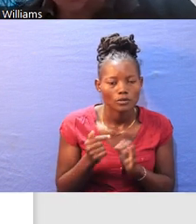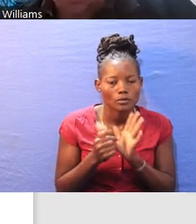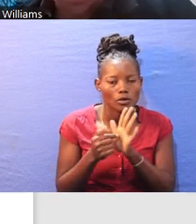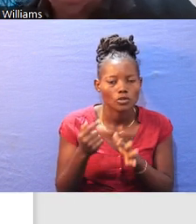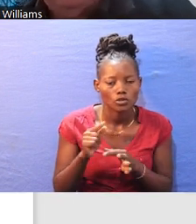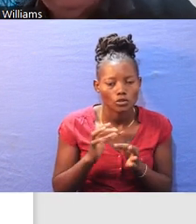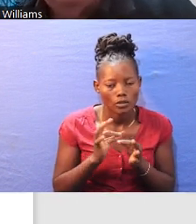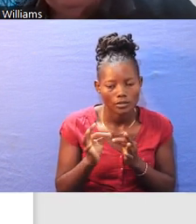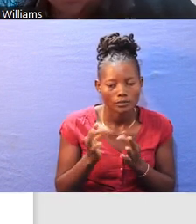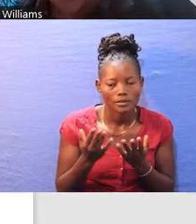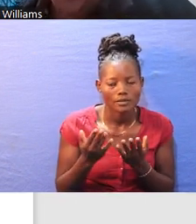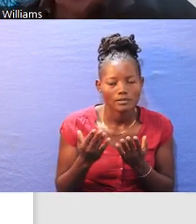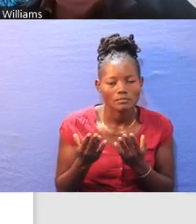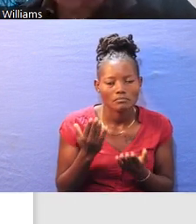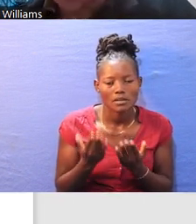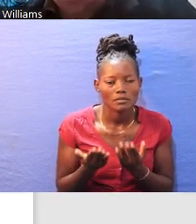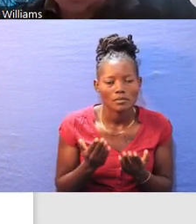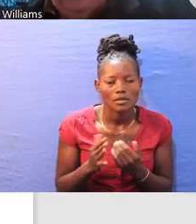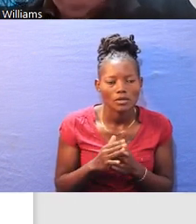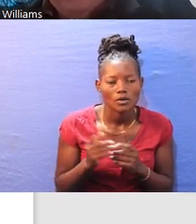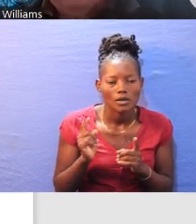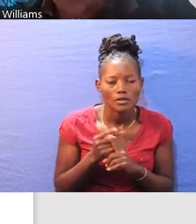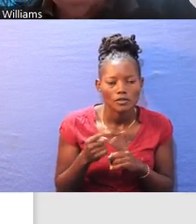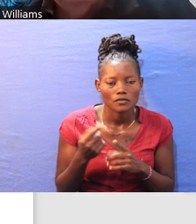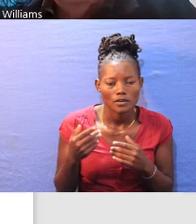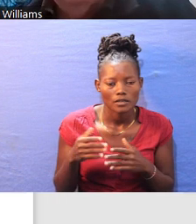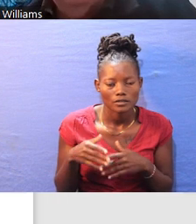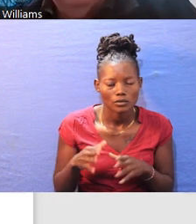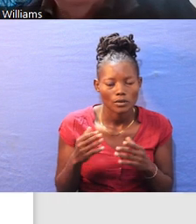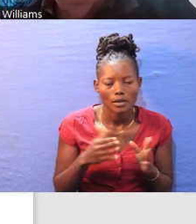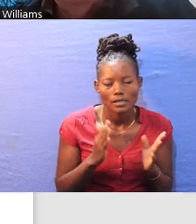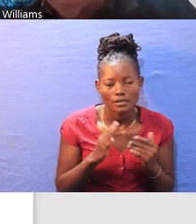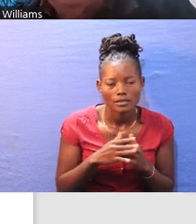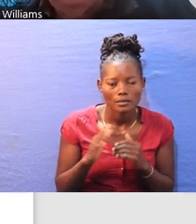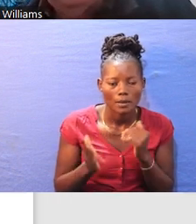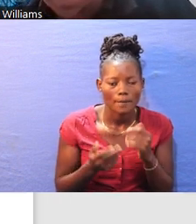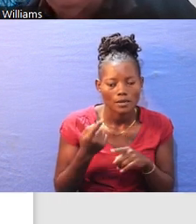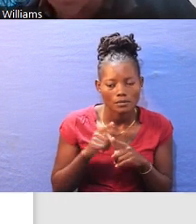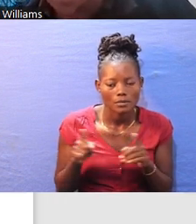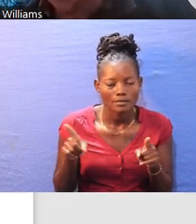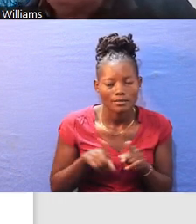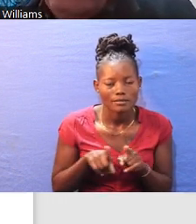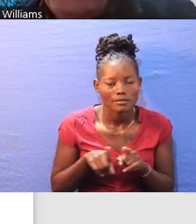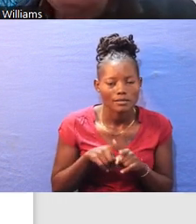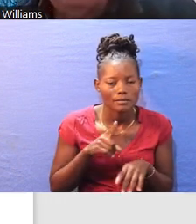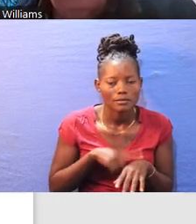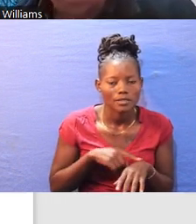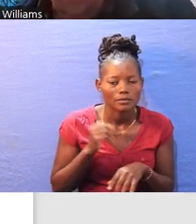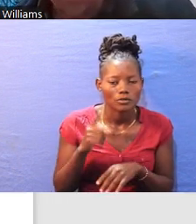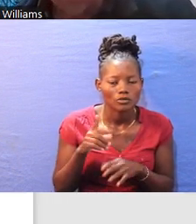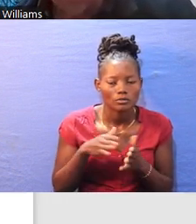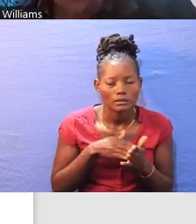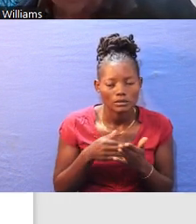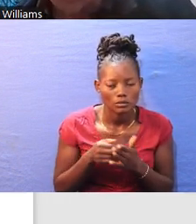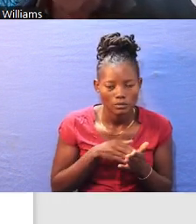can't express your speed. Your mechanics can be so bad that you cannot run fast. By the same